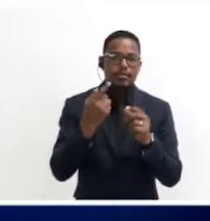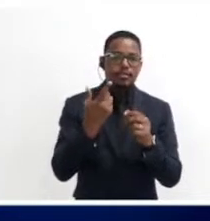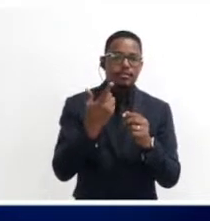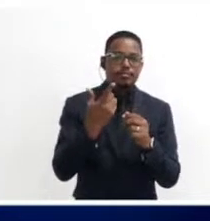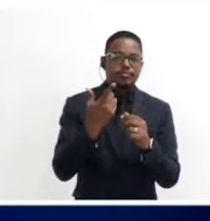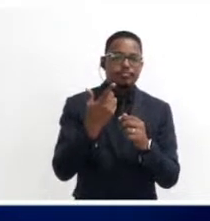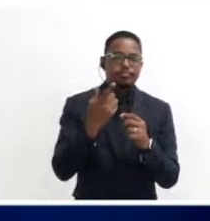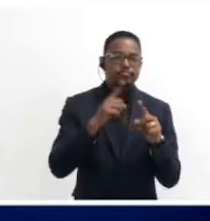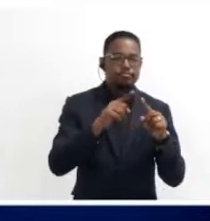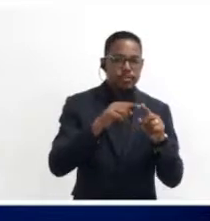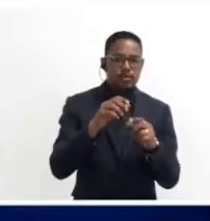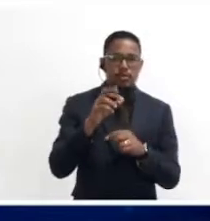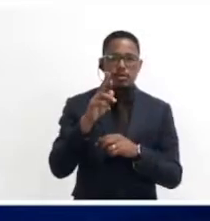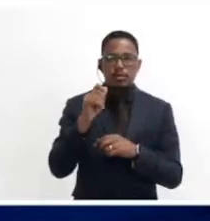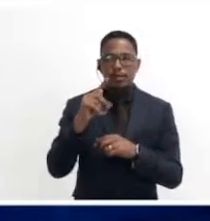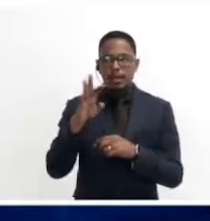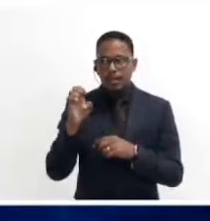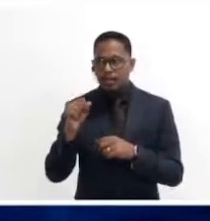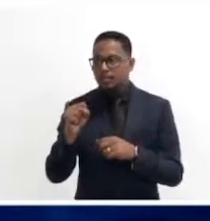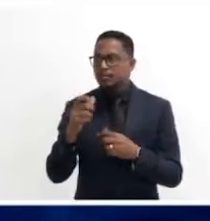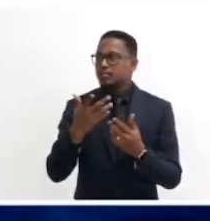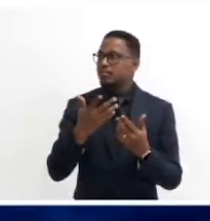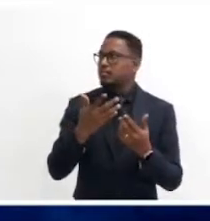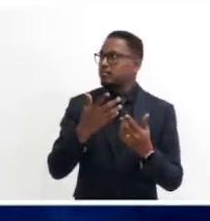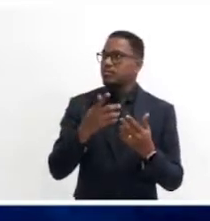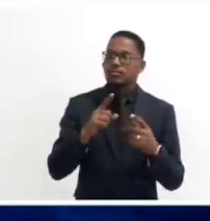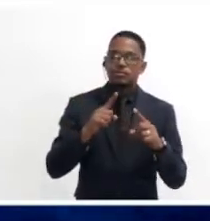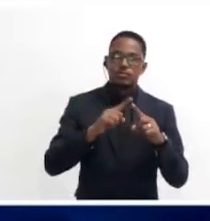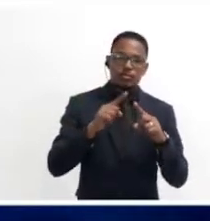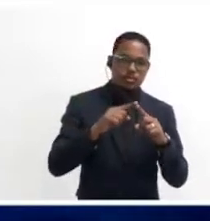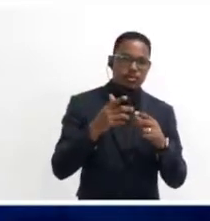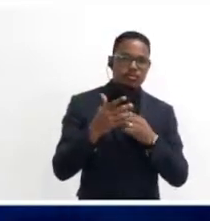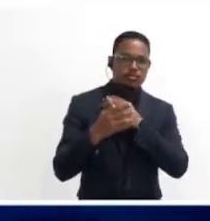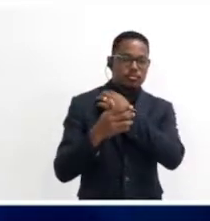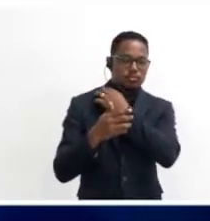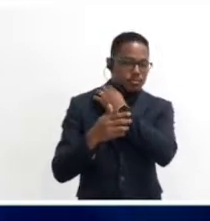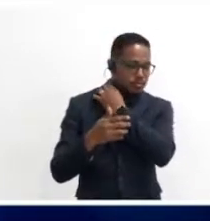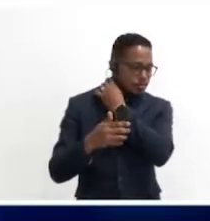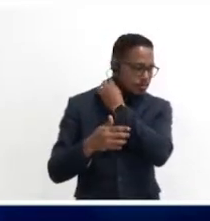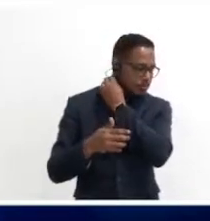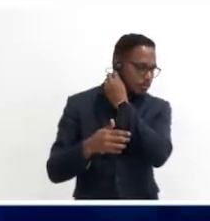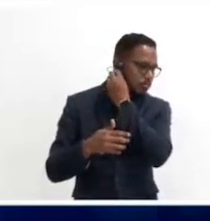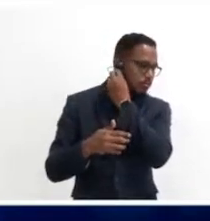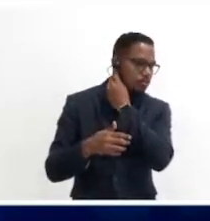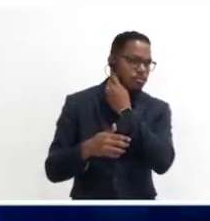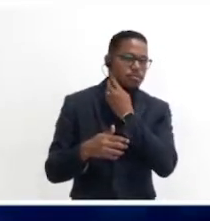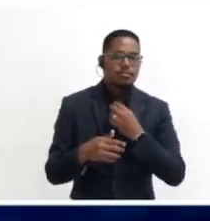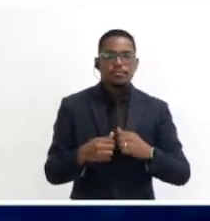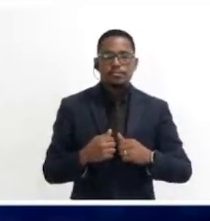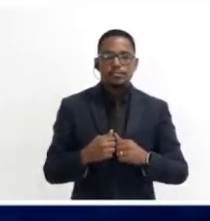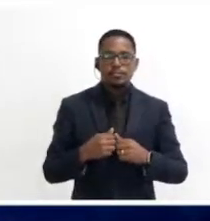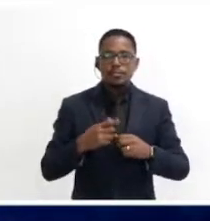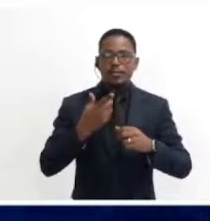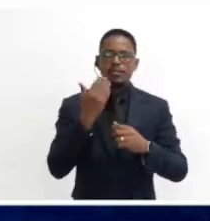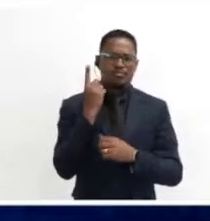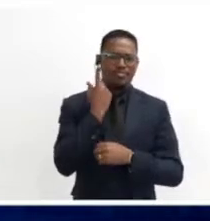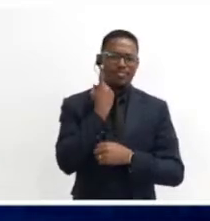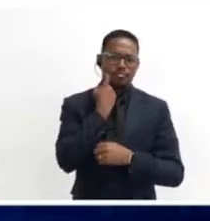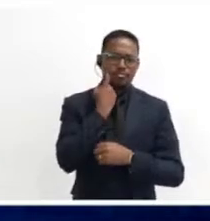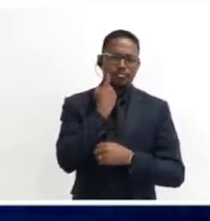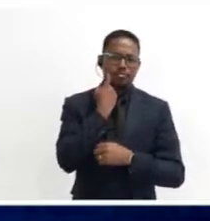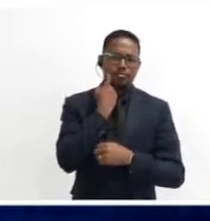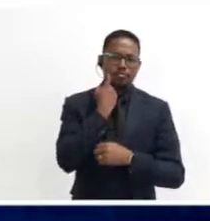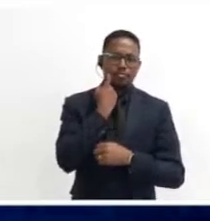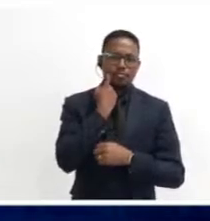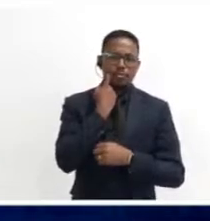rectangular pieces, and then even wider rectangular pieces, and then more recently putting